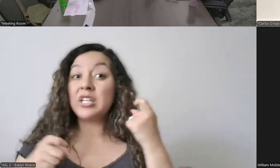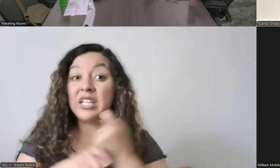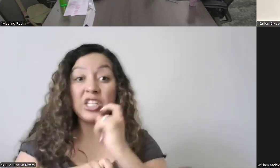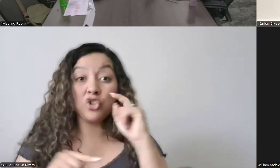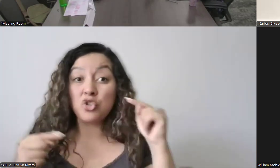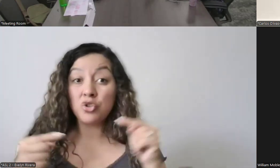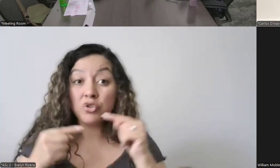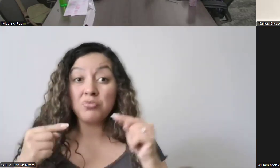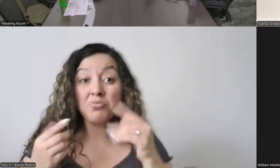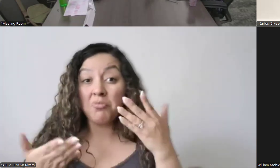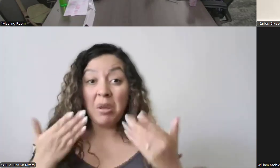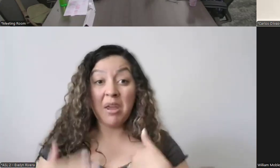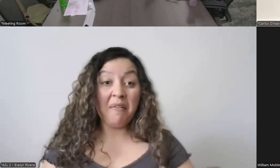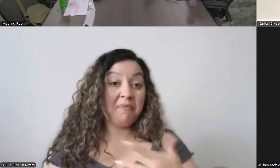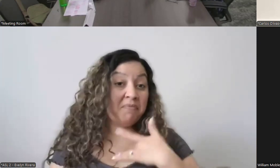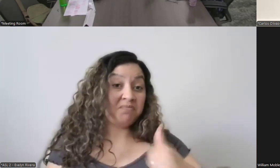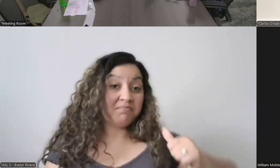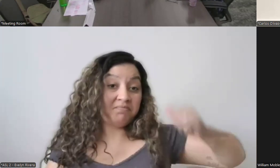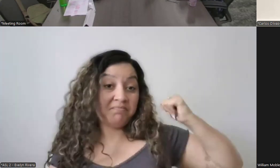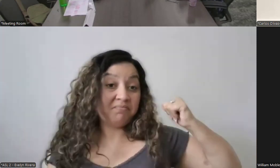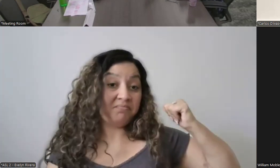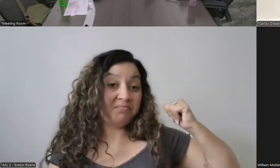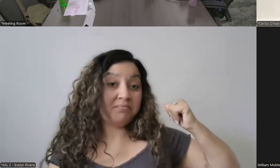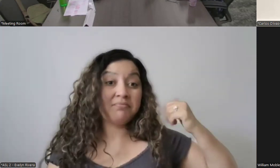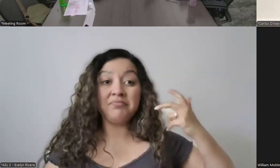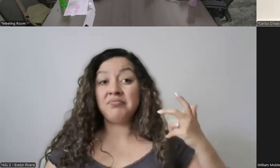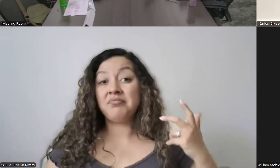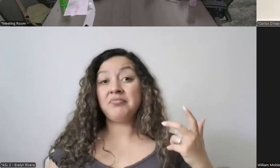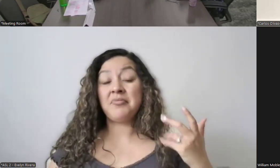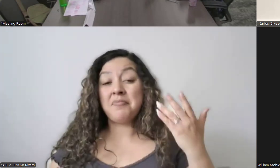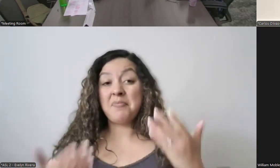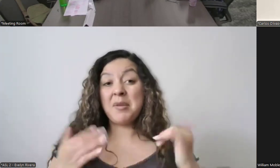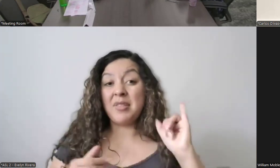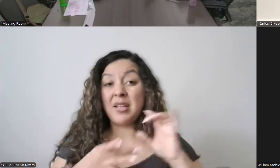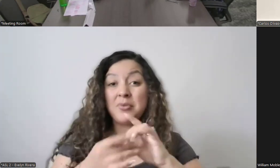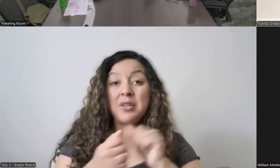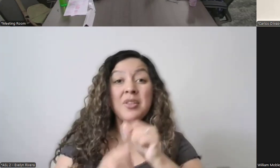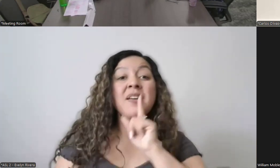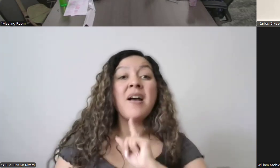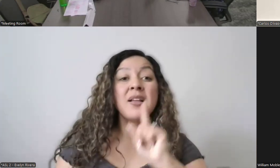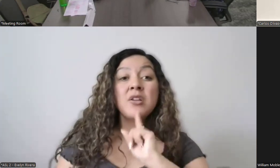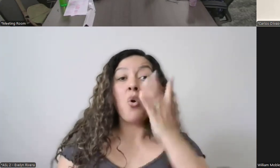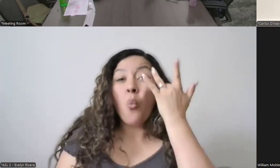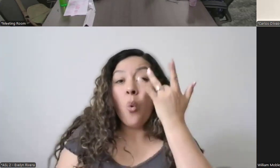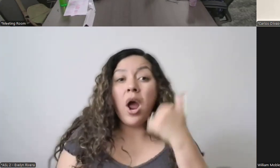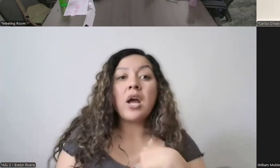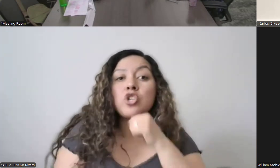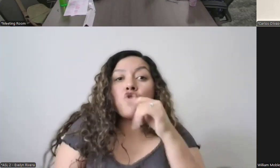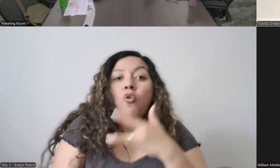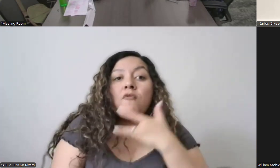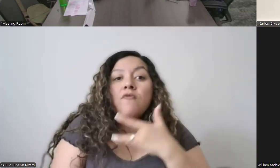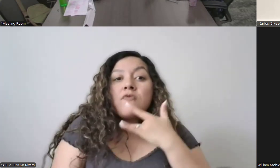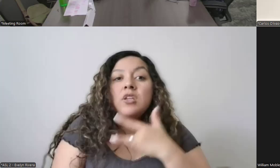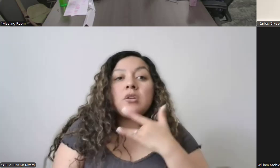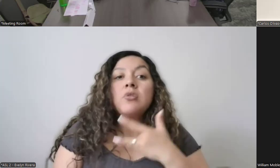could be denial, and that could be also part of isolation because I don't feel that that